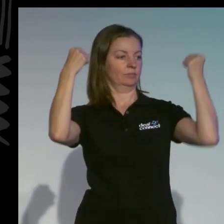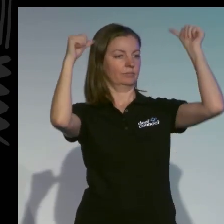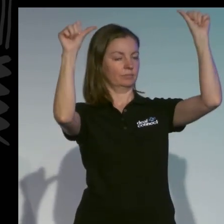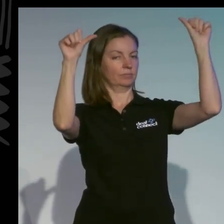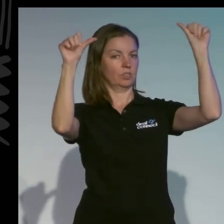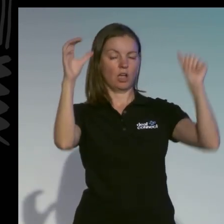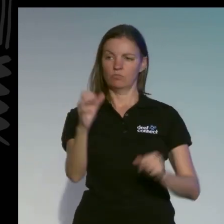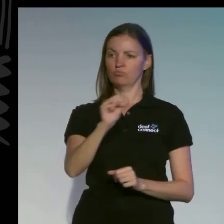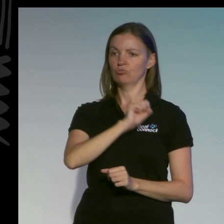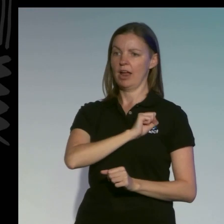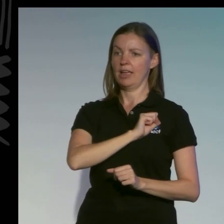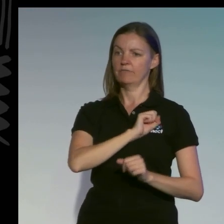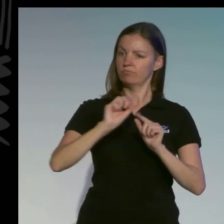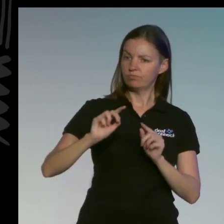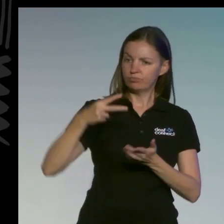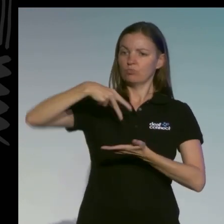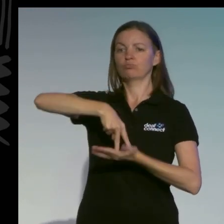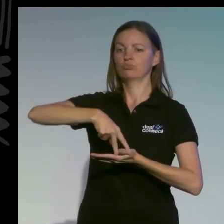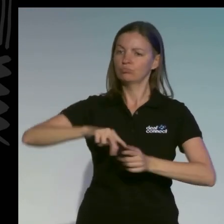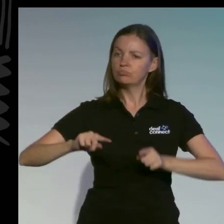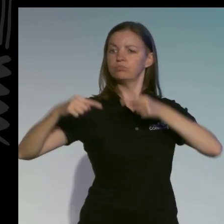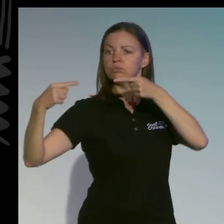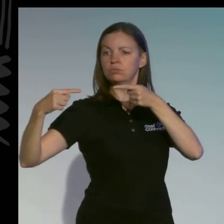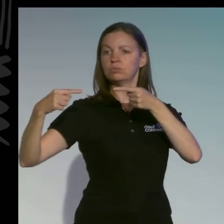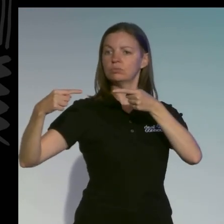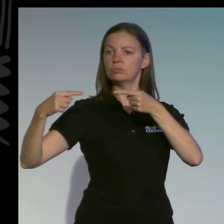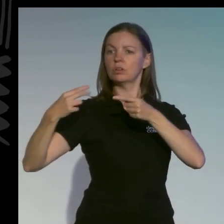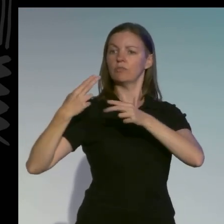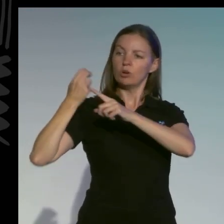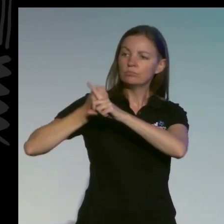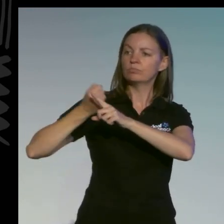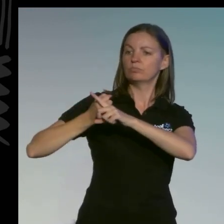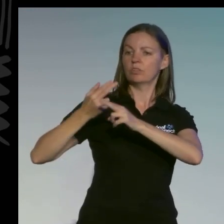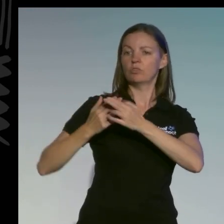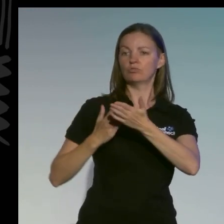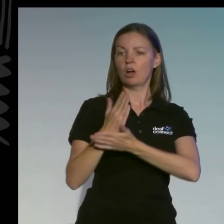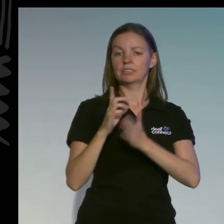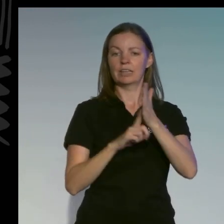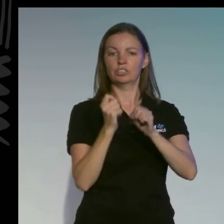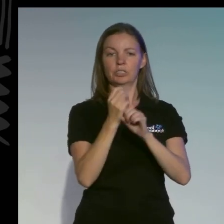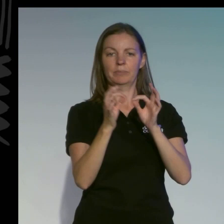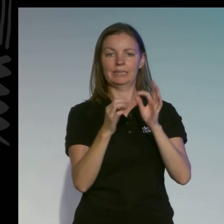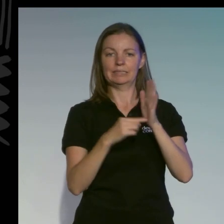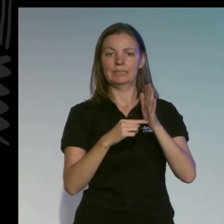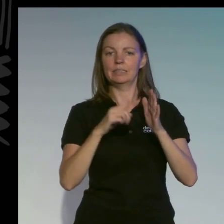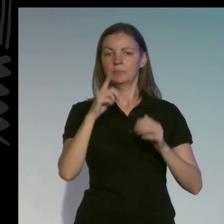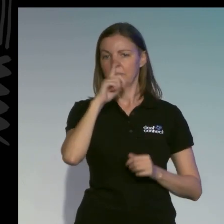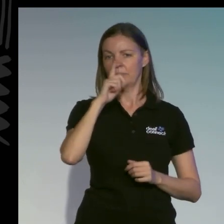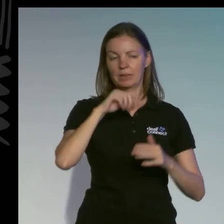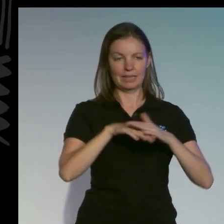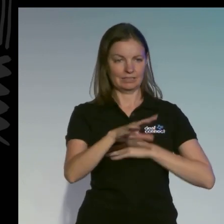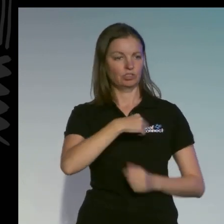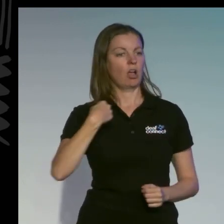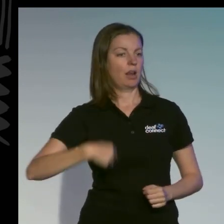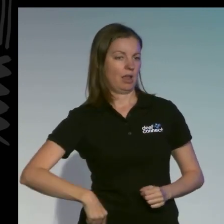up against the Chinese state for the rights of LGBT people. So please give him a very warm welcome. Yanhui, thank